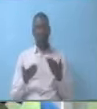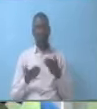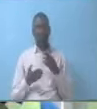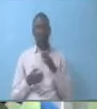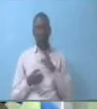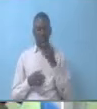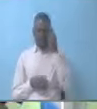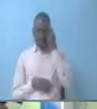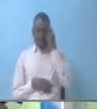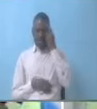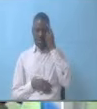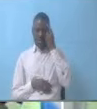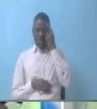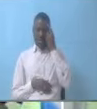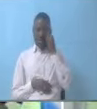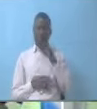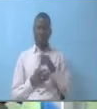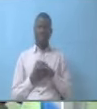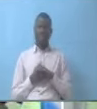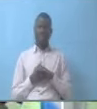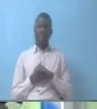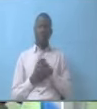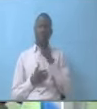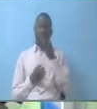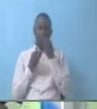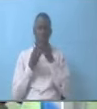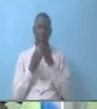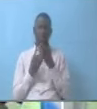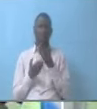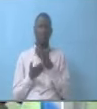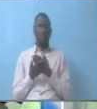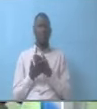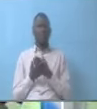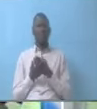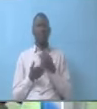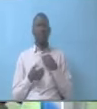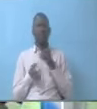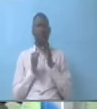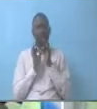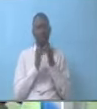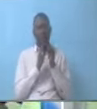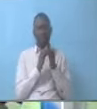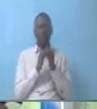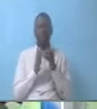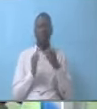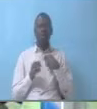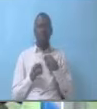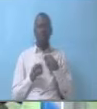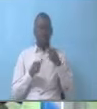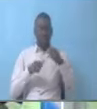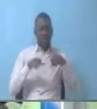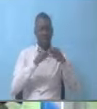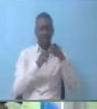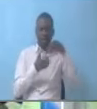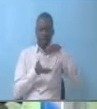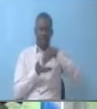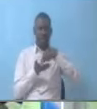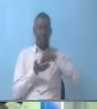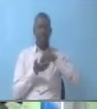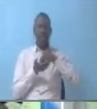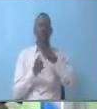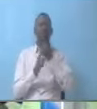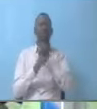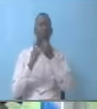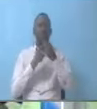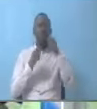may sound a bit prejudicial. You've said it already. I've explained my position. If the circumstances